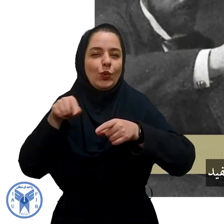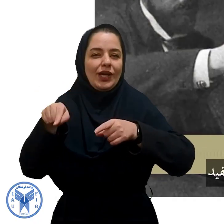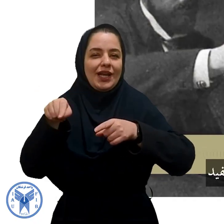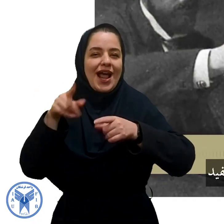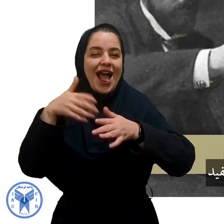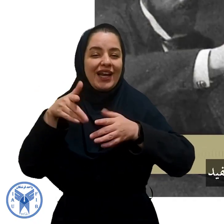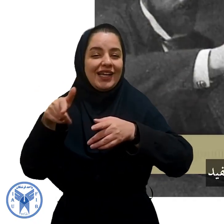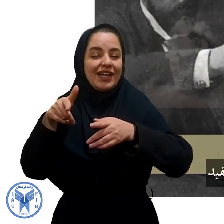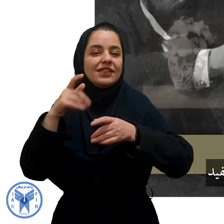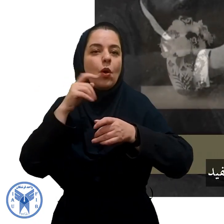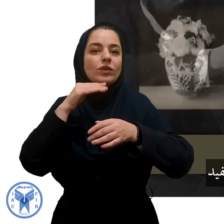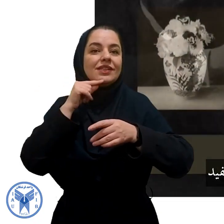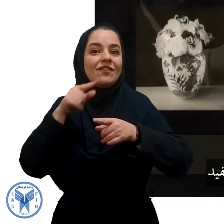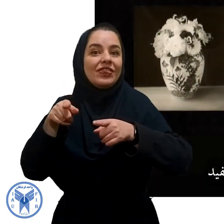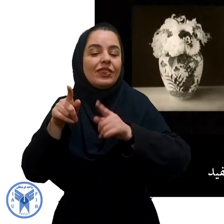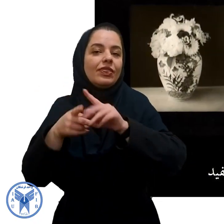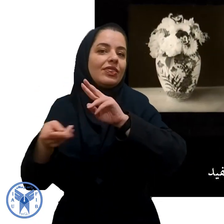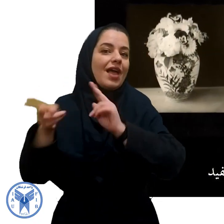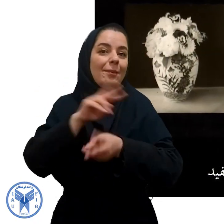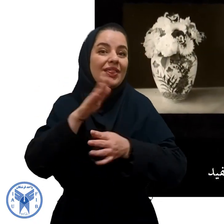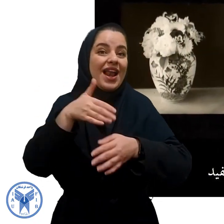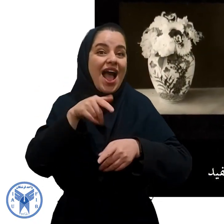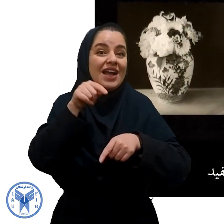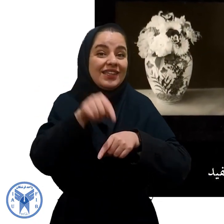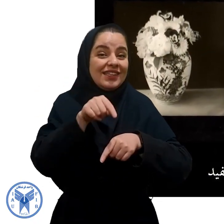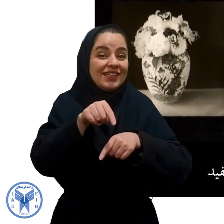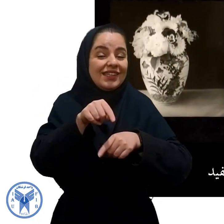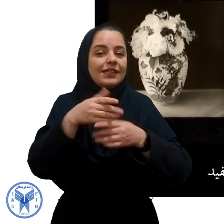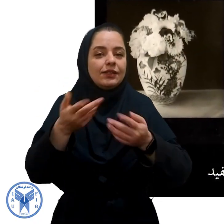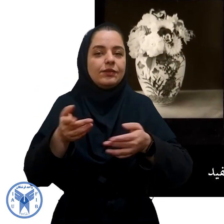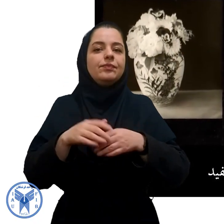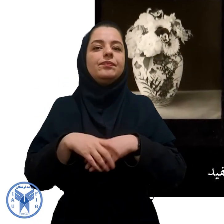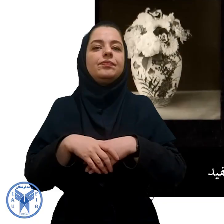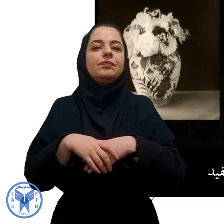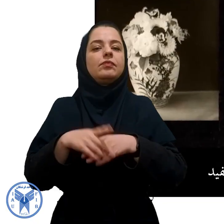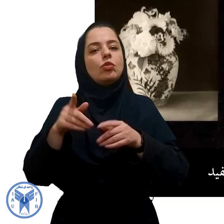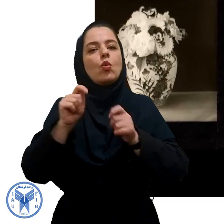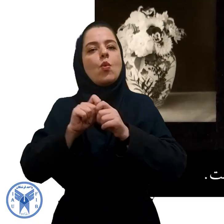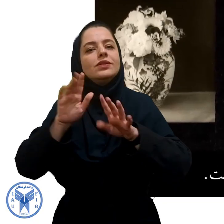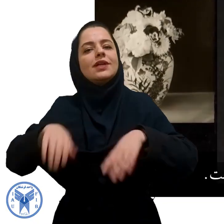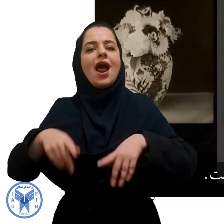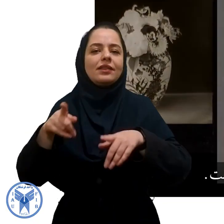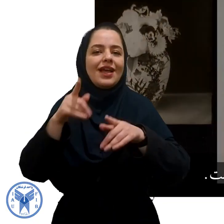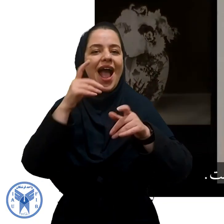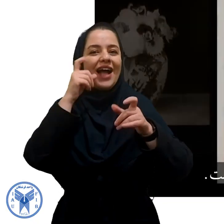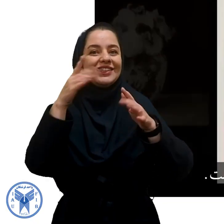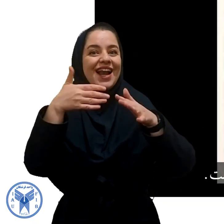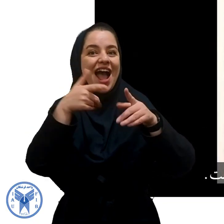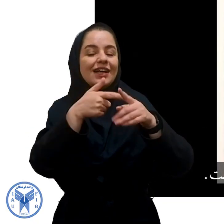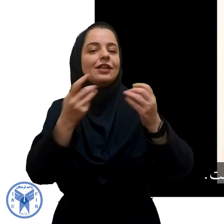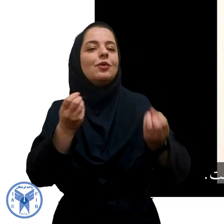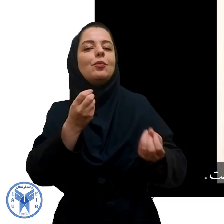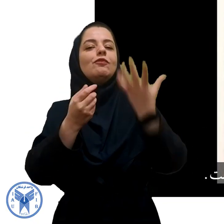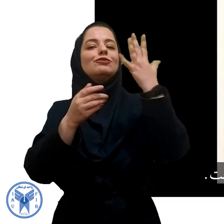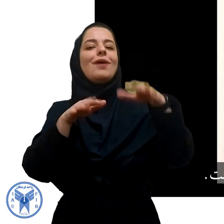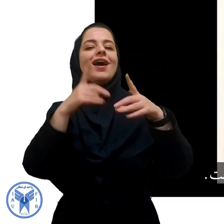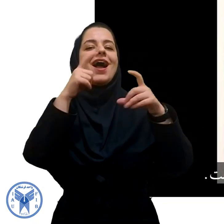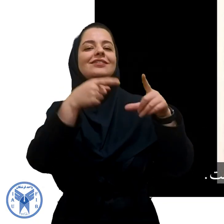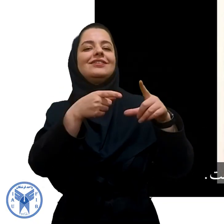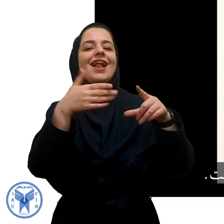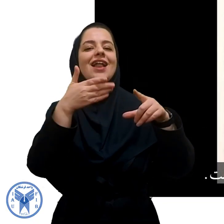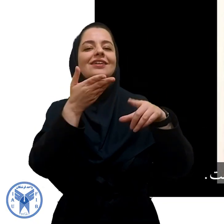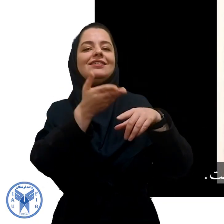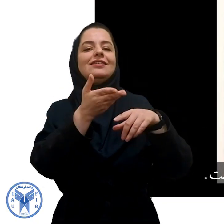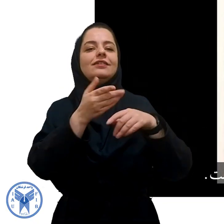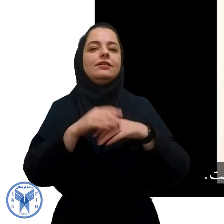in understanding that black and white film had to be dye sensitized in order to get a record from which